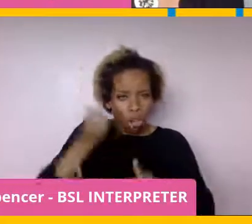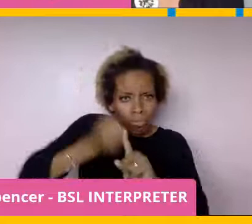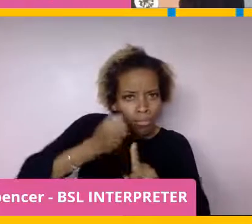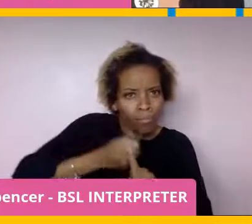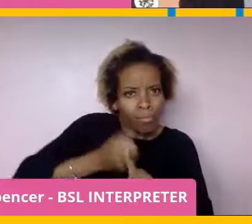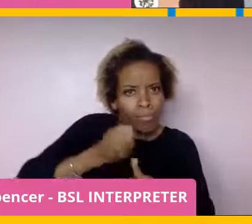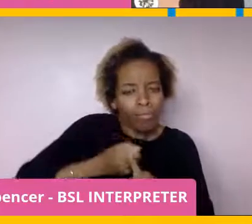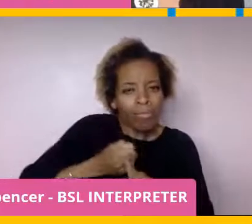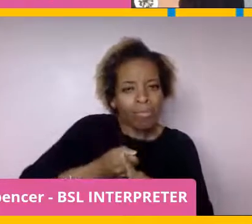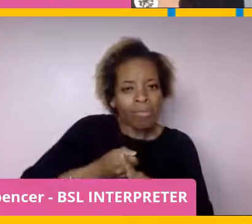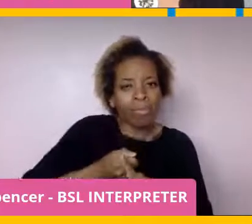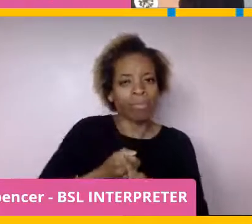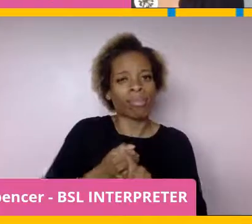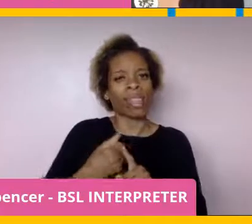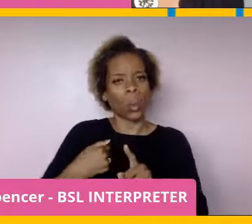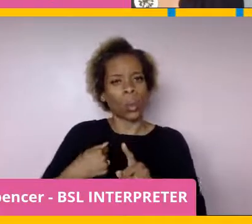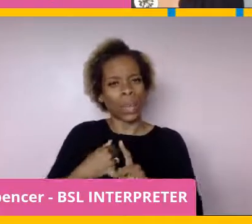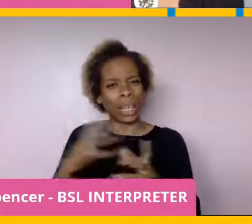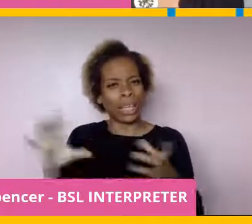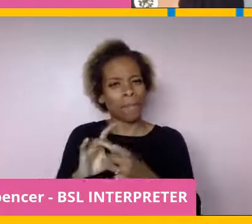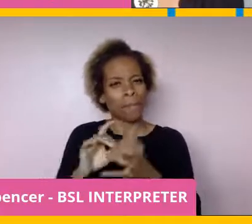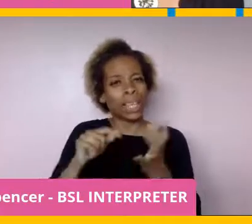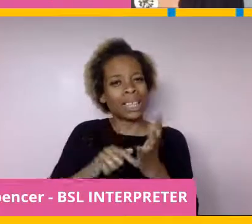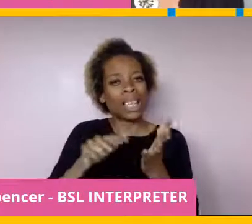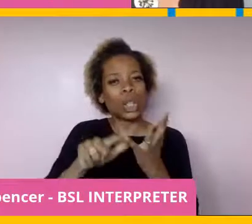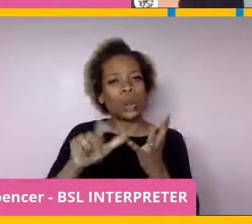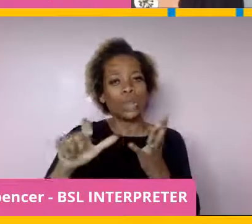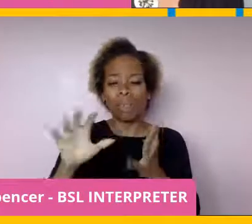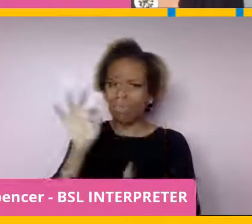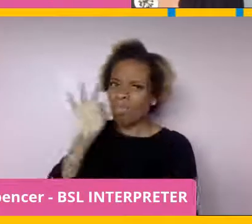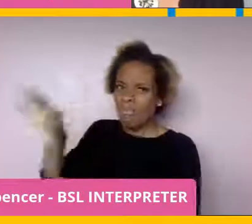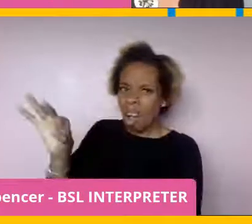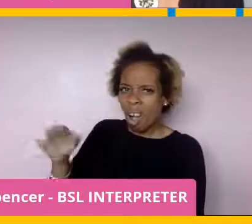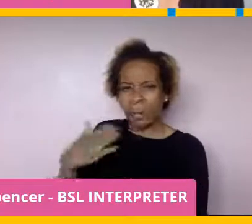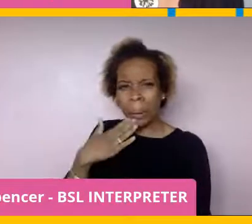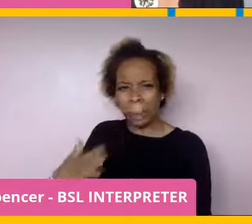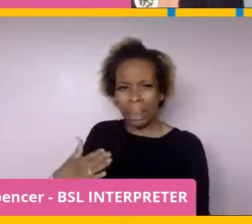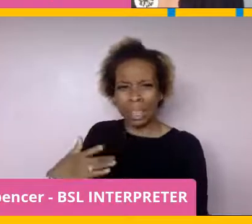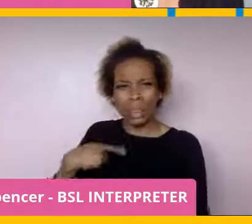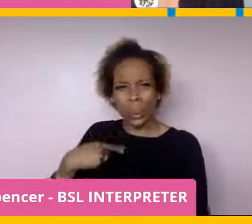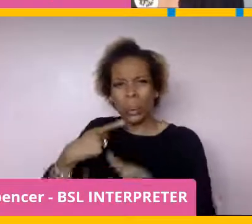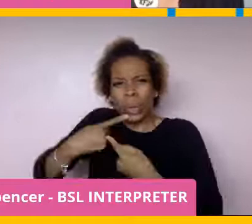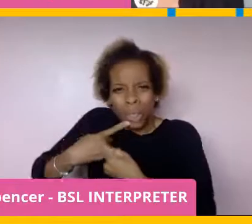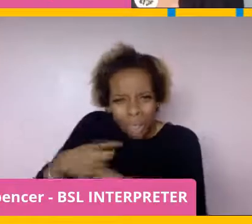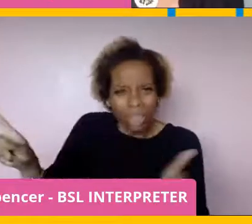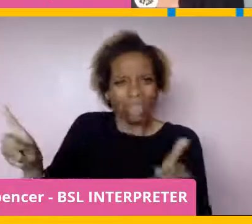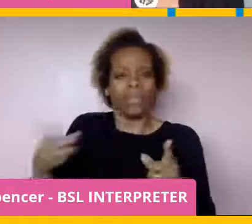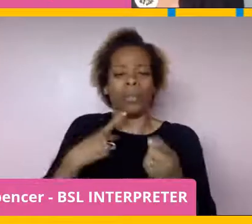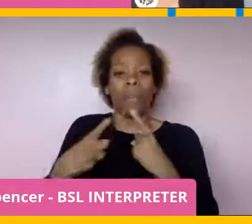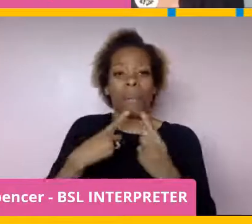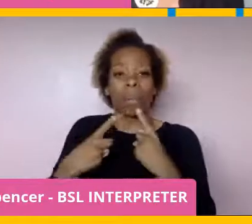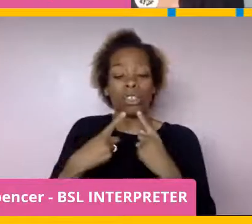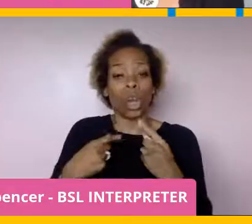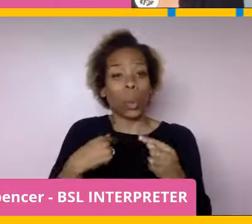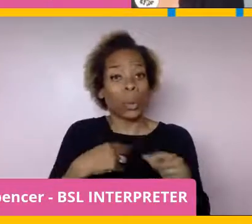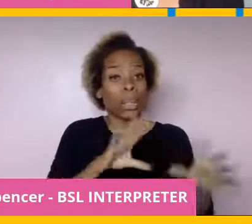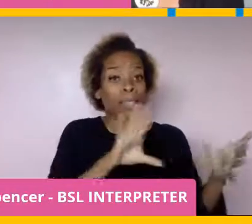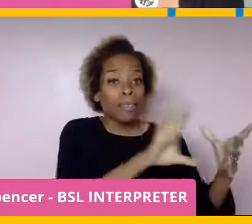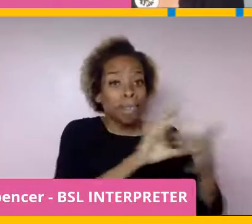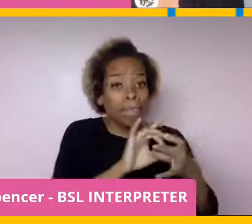along with the TUC. We've put a lot of pressure on the TUC as well to amplify this message, and working with other unions